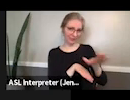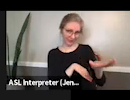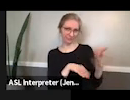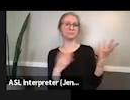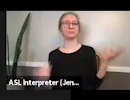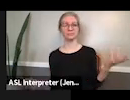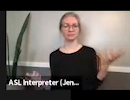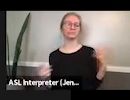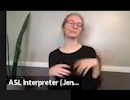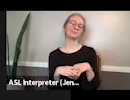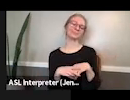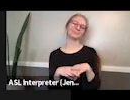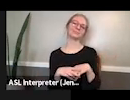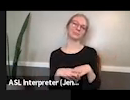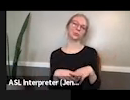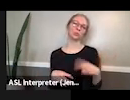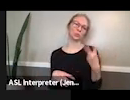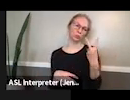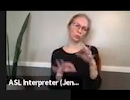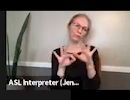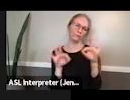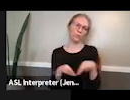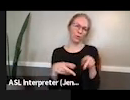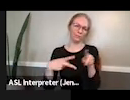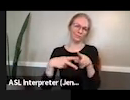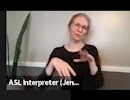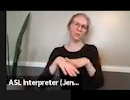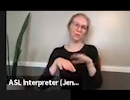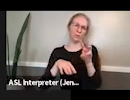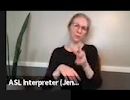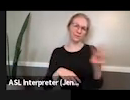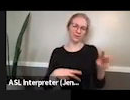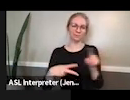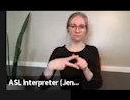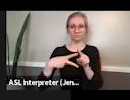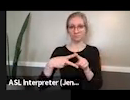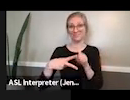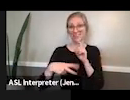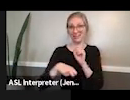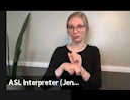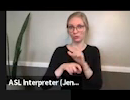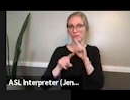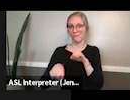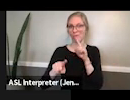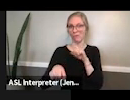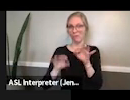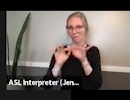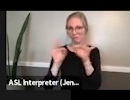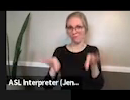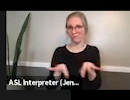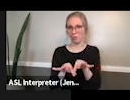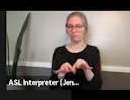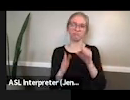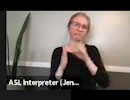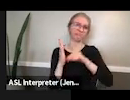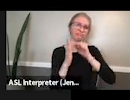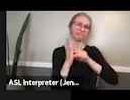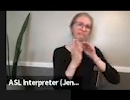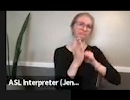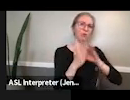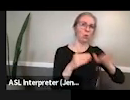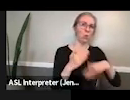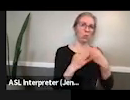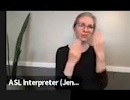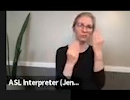there is two different forms on our website, and one of them is the actual reporting form where you fill out all the information and I get everything I need